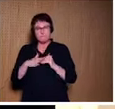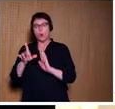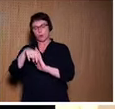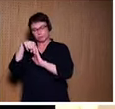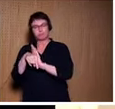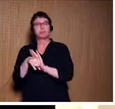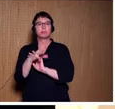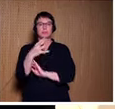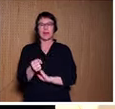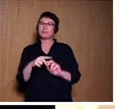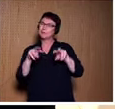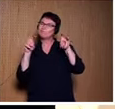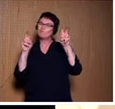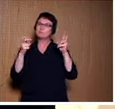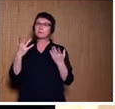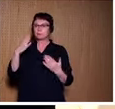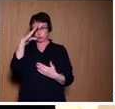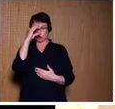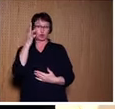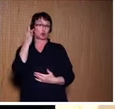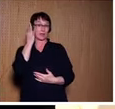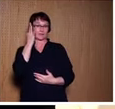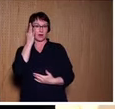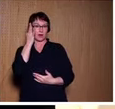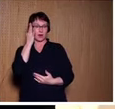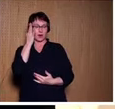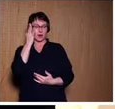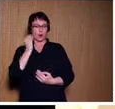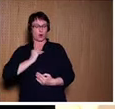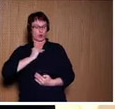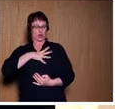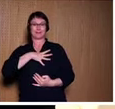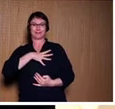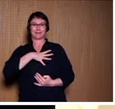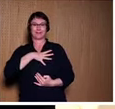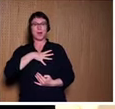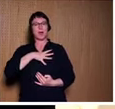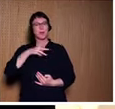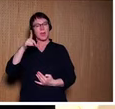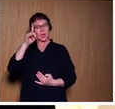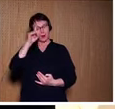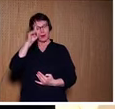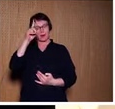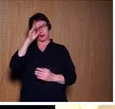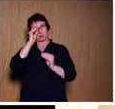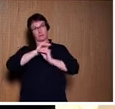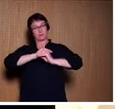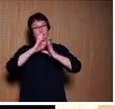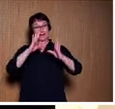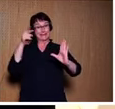The phrase gender ideology has been taken up by a broader